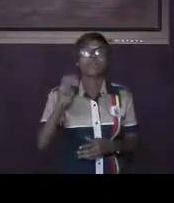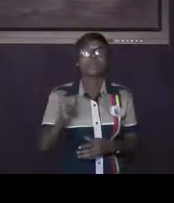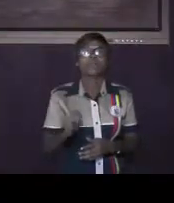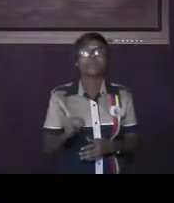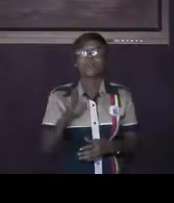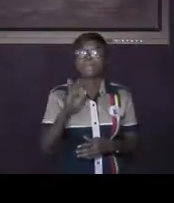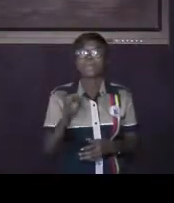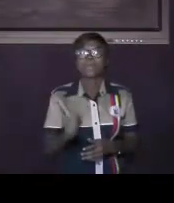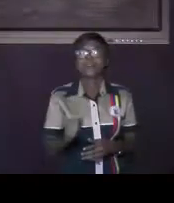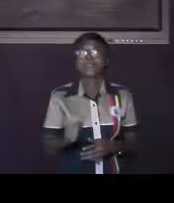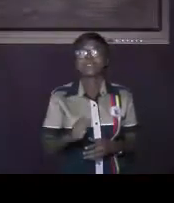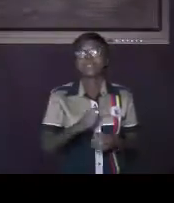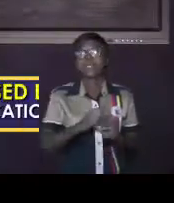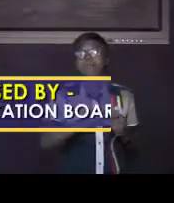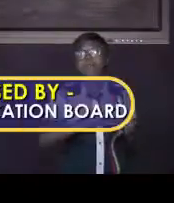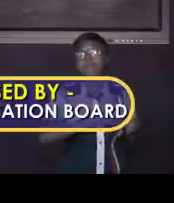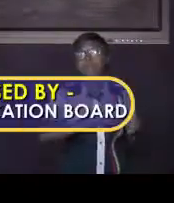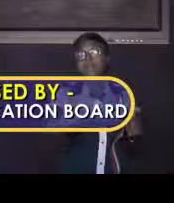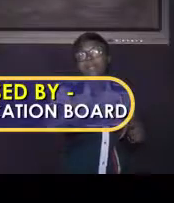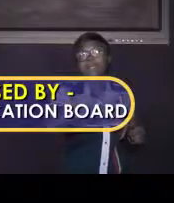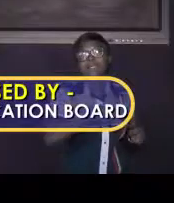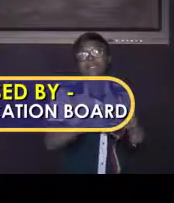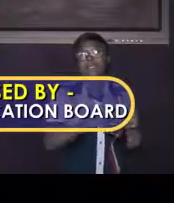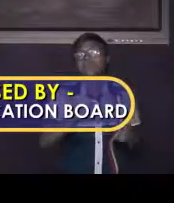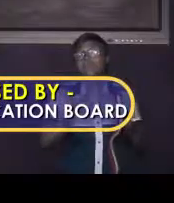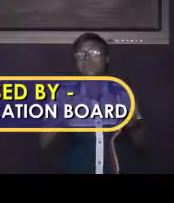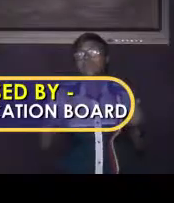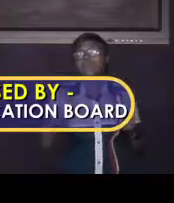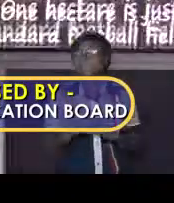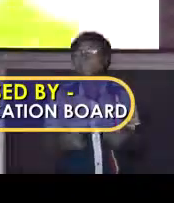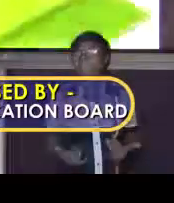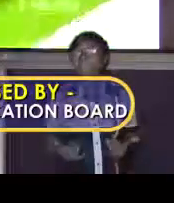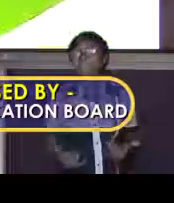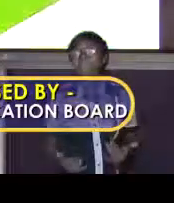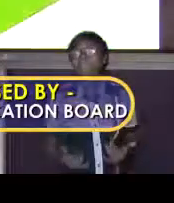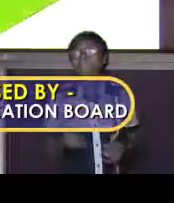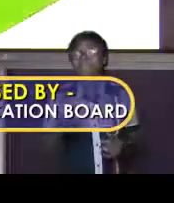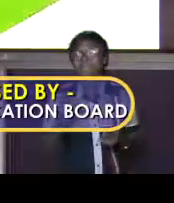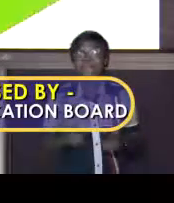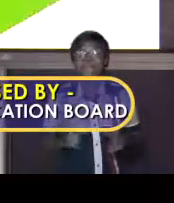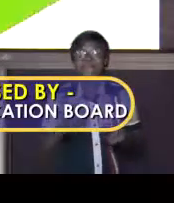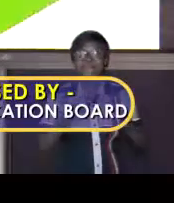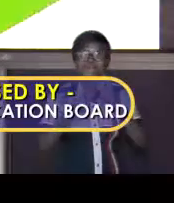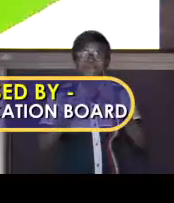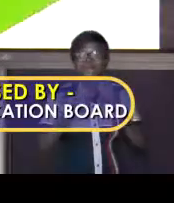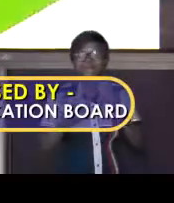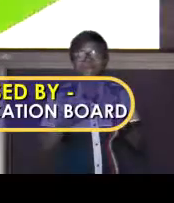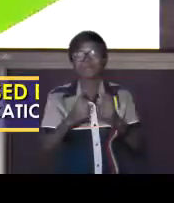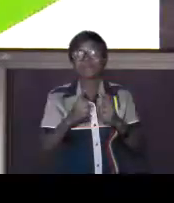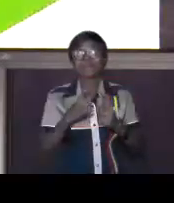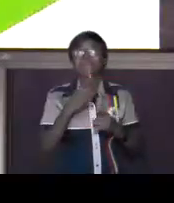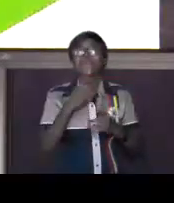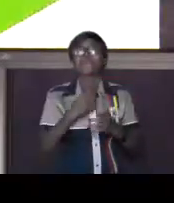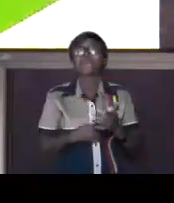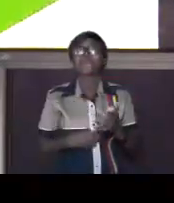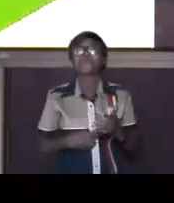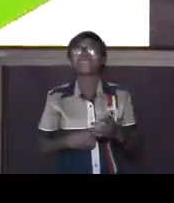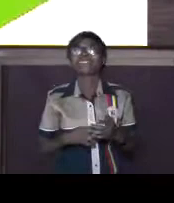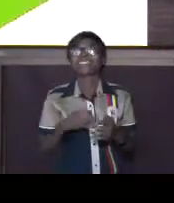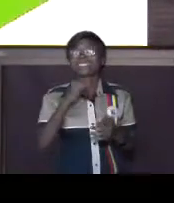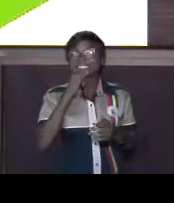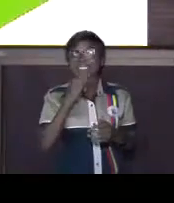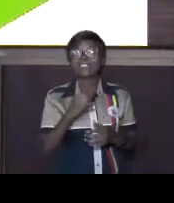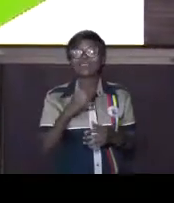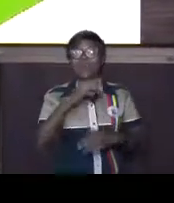the breadth. But there are other parcels of land that can equal 1 square kilometer. Now, let's talk about what 1